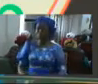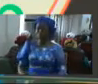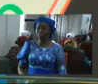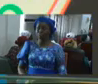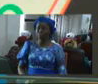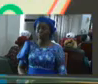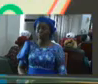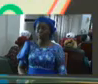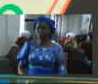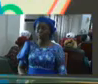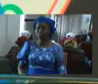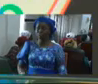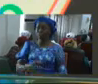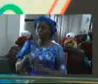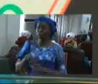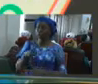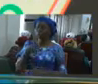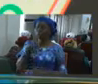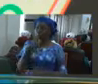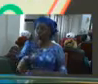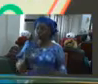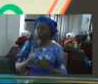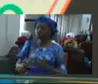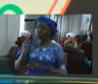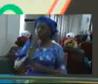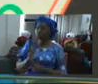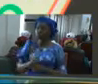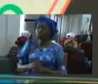When they say wear your mask, wear your mask.